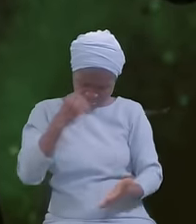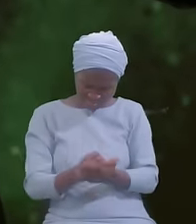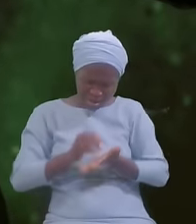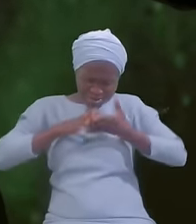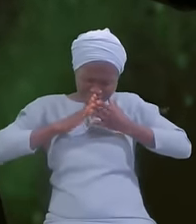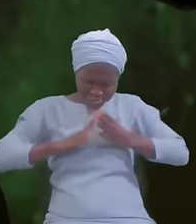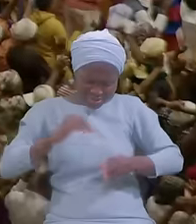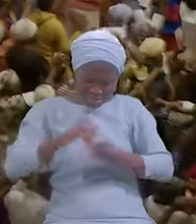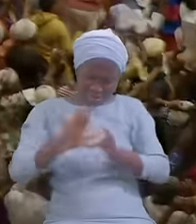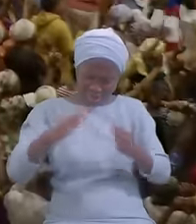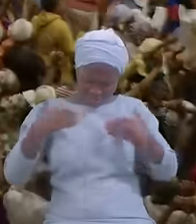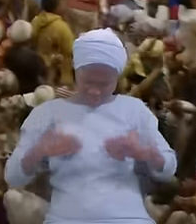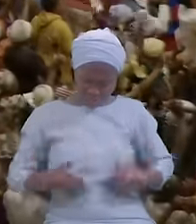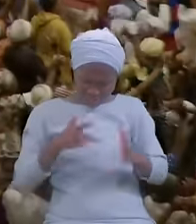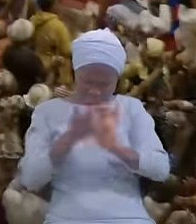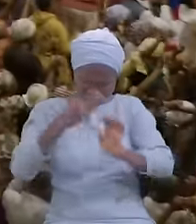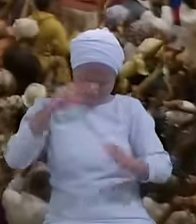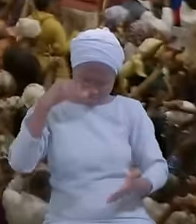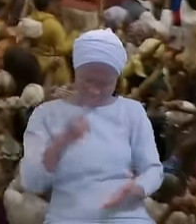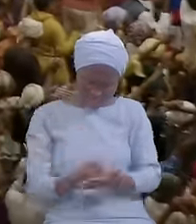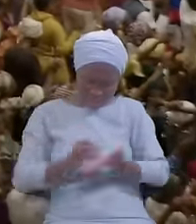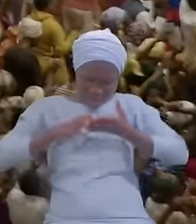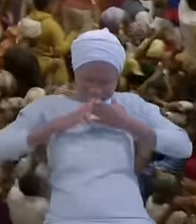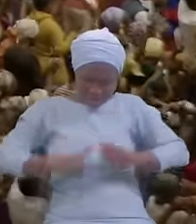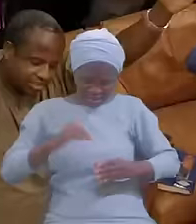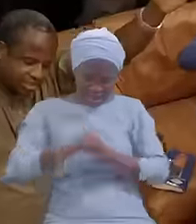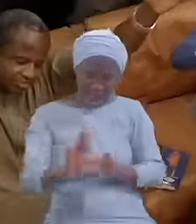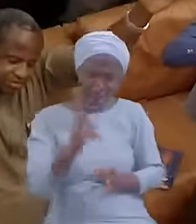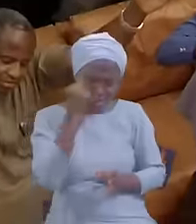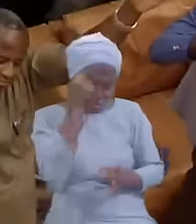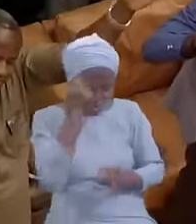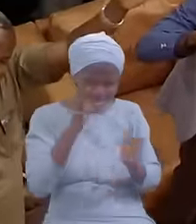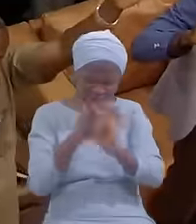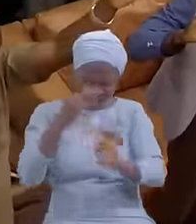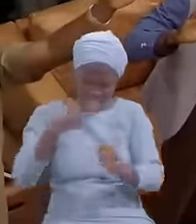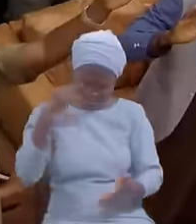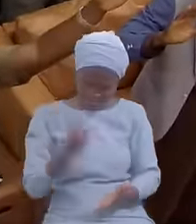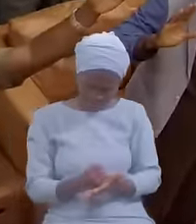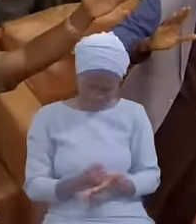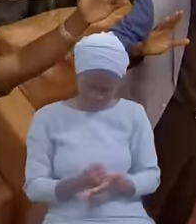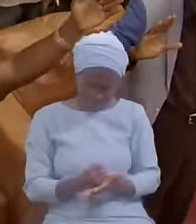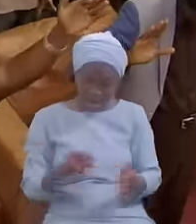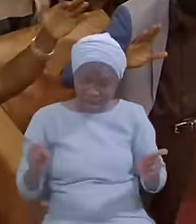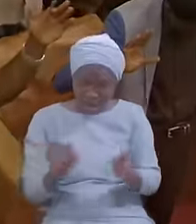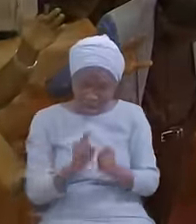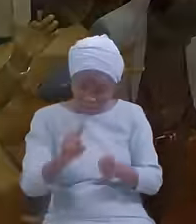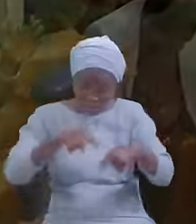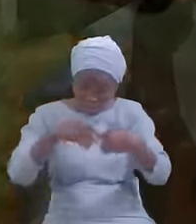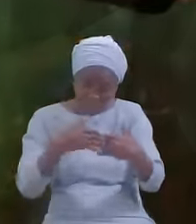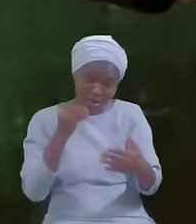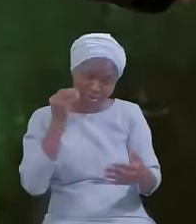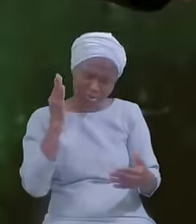your system. Peace in your thoughts. And as you go